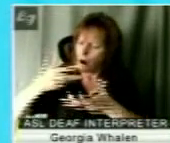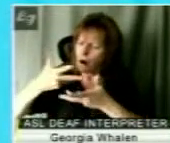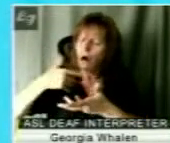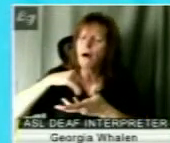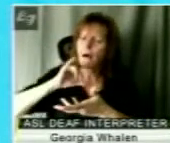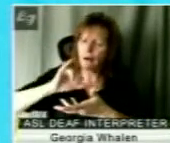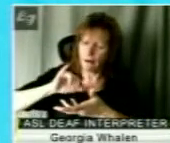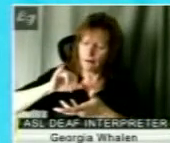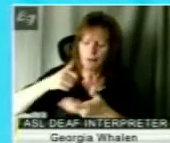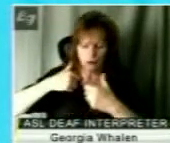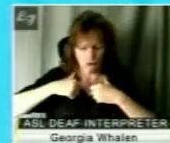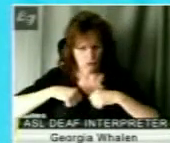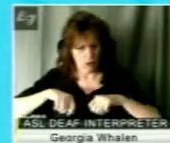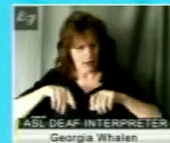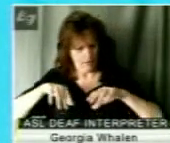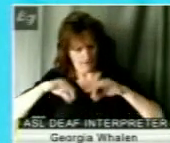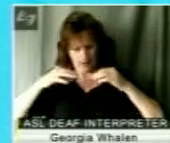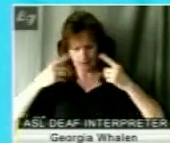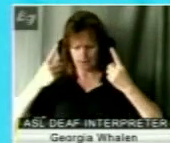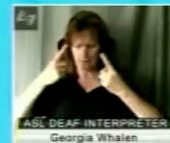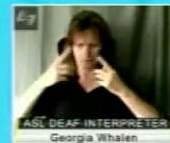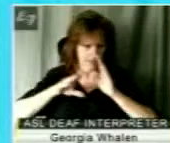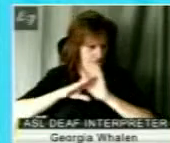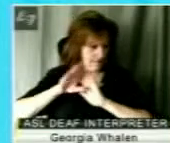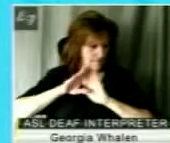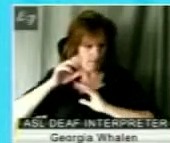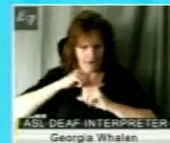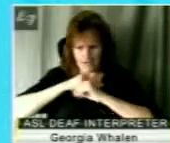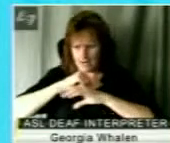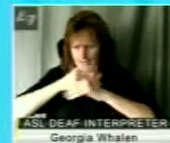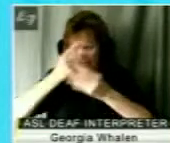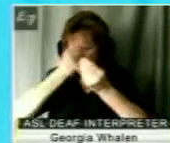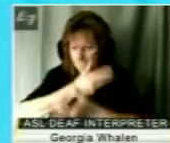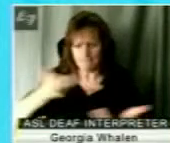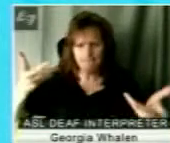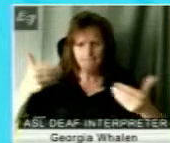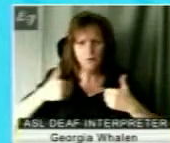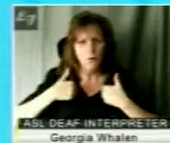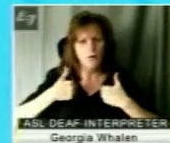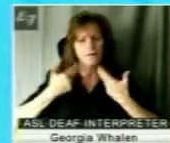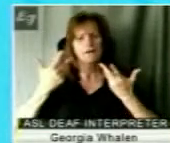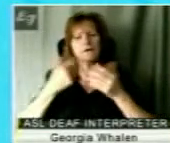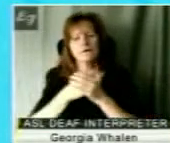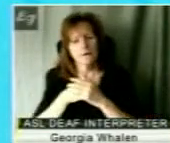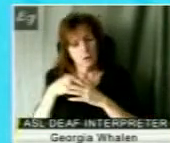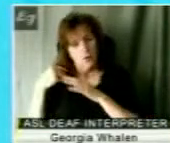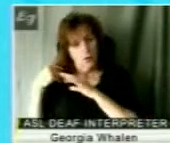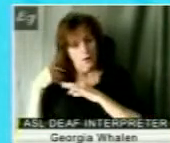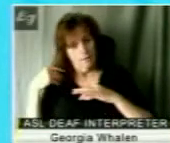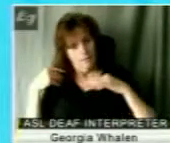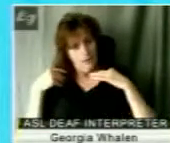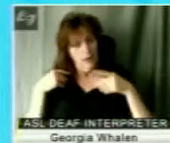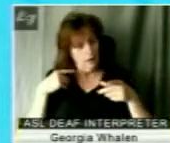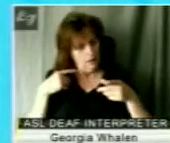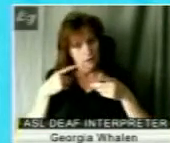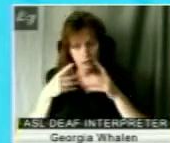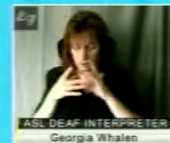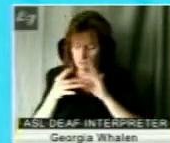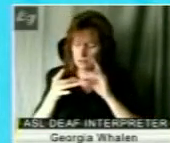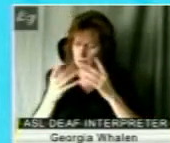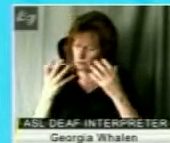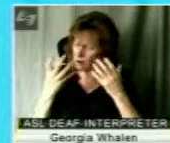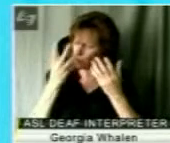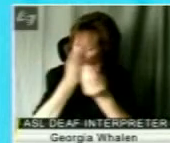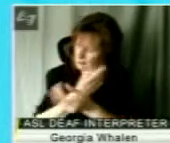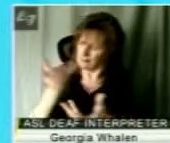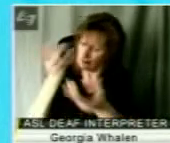back to what the mayor said earlier, you know, at the end of the day, most of us have people in our lives that are older, that are